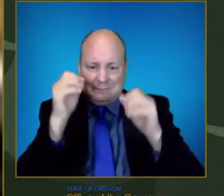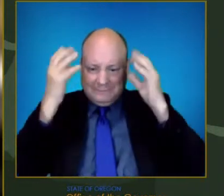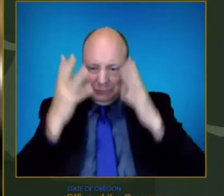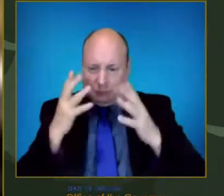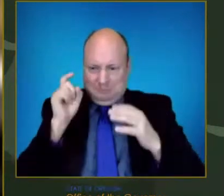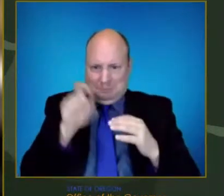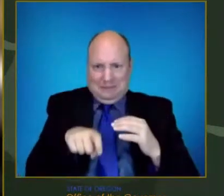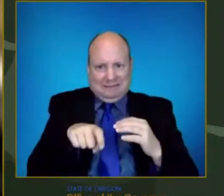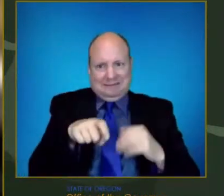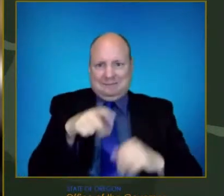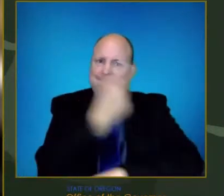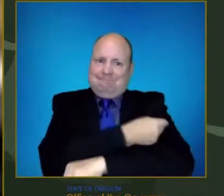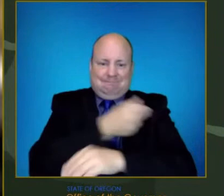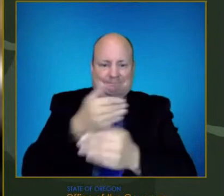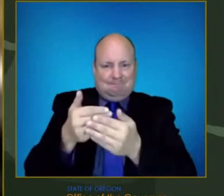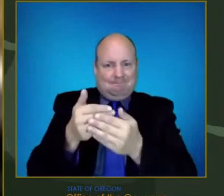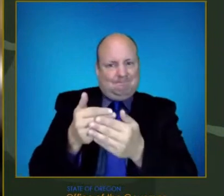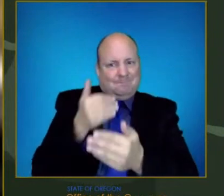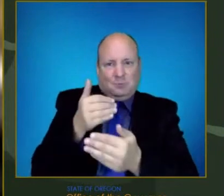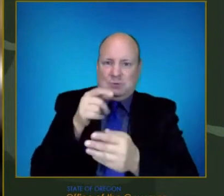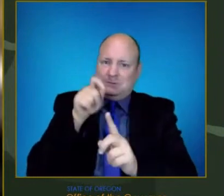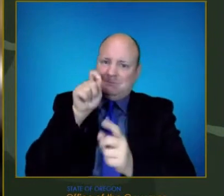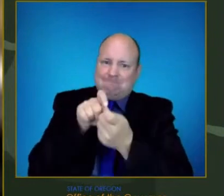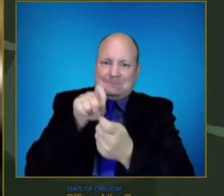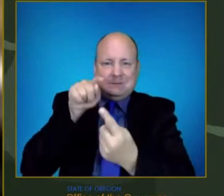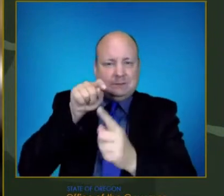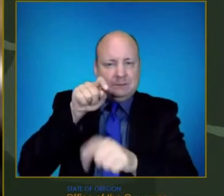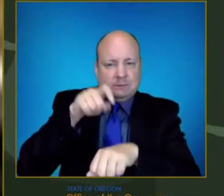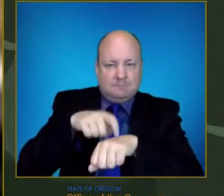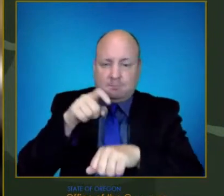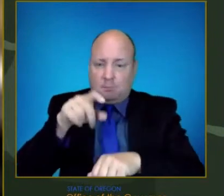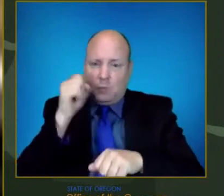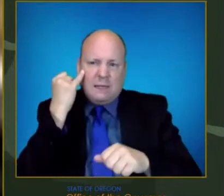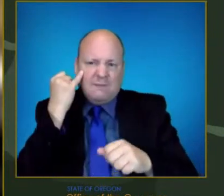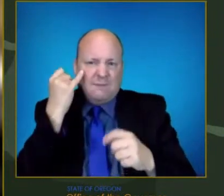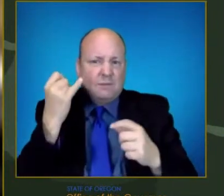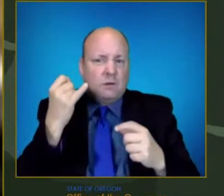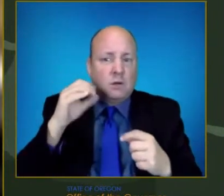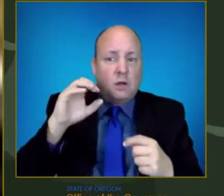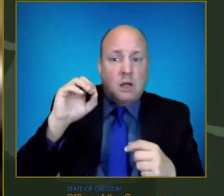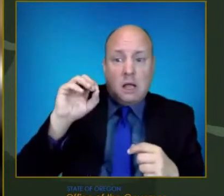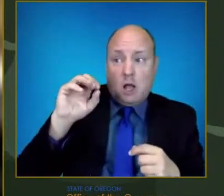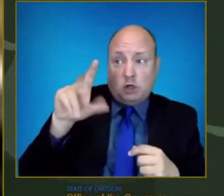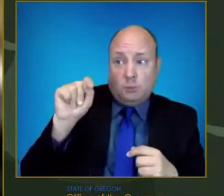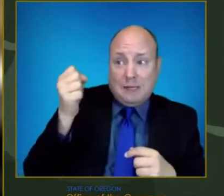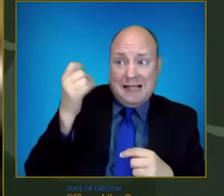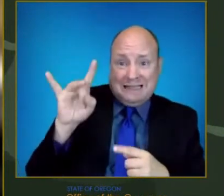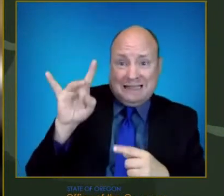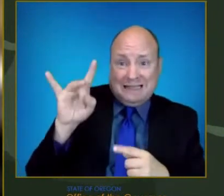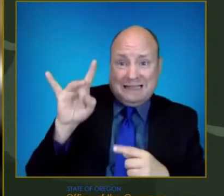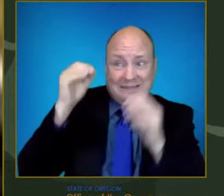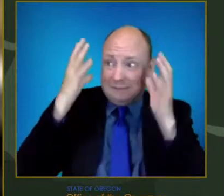How are schools being directed to handle that if come October 18th, the teachers are not vaccinated?